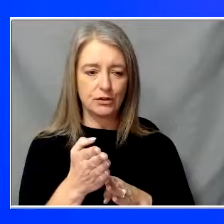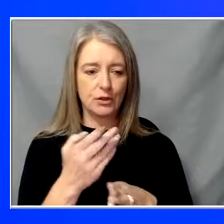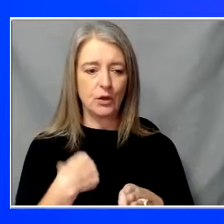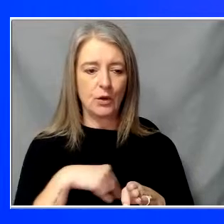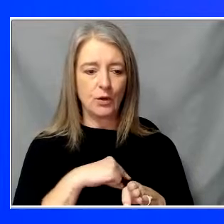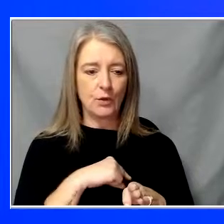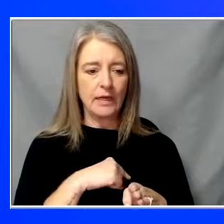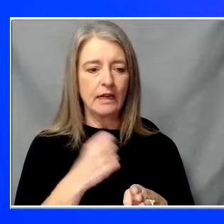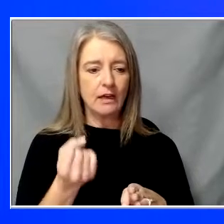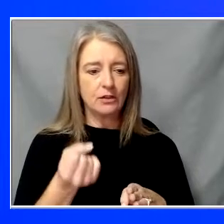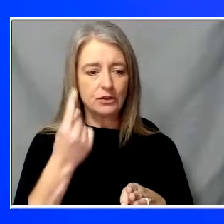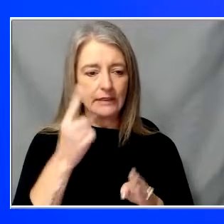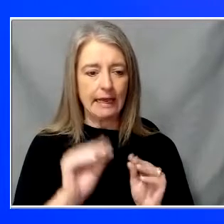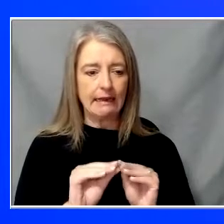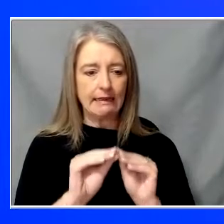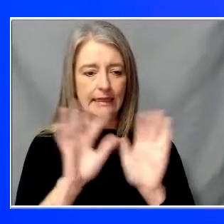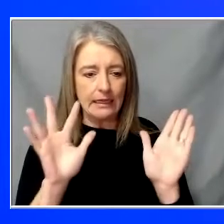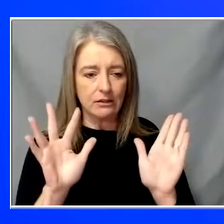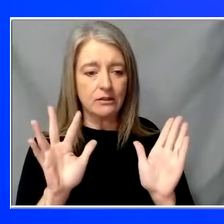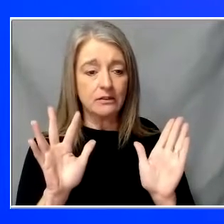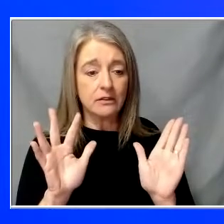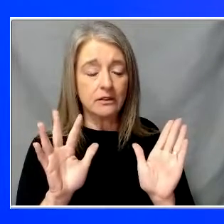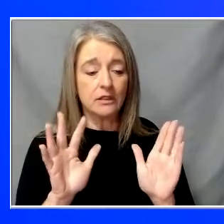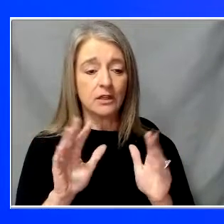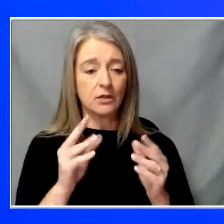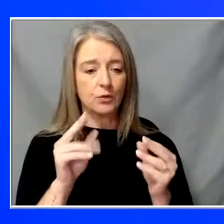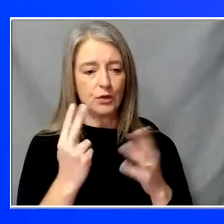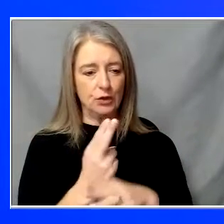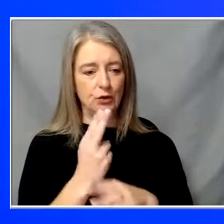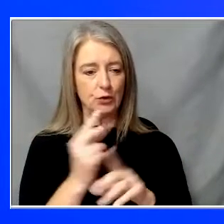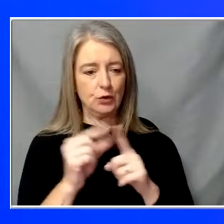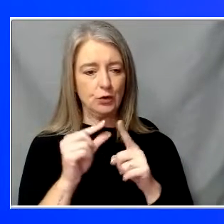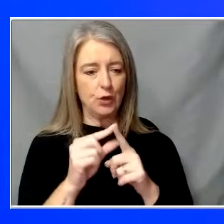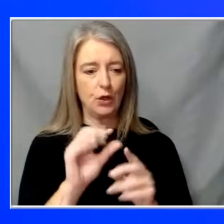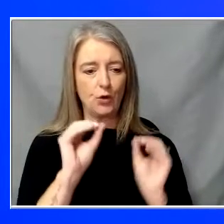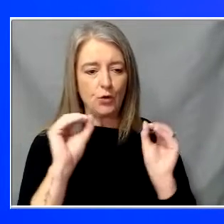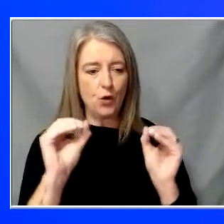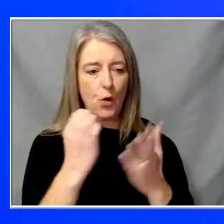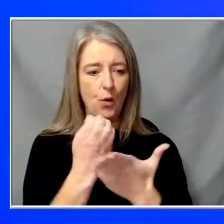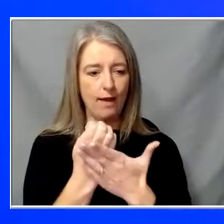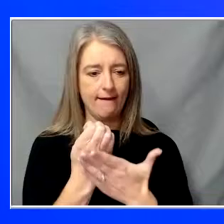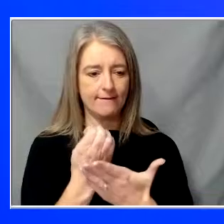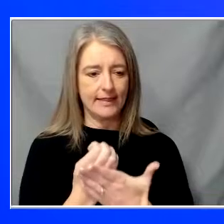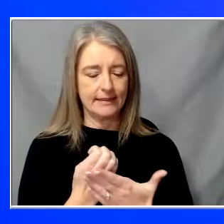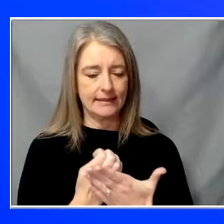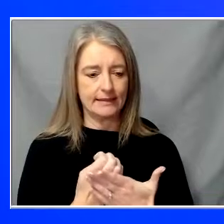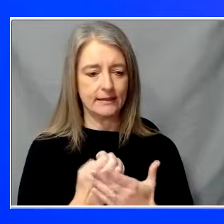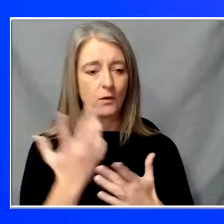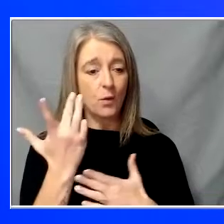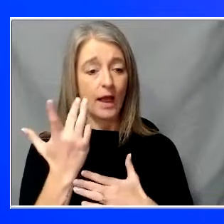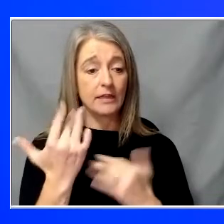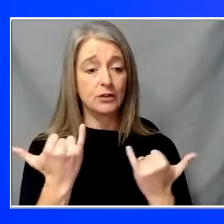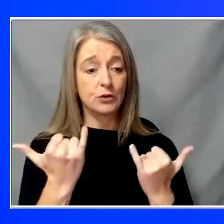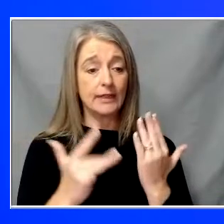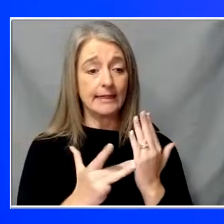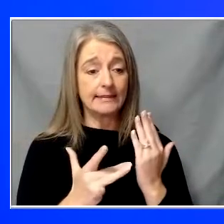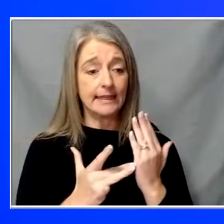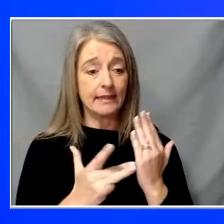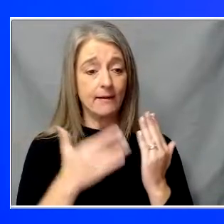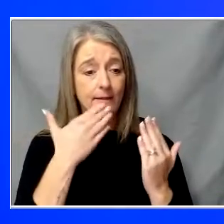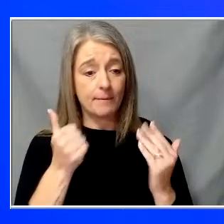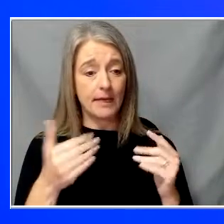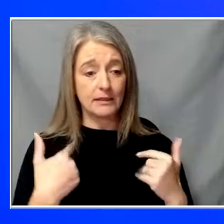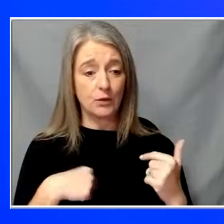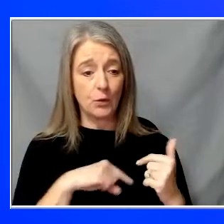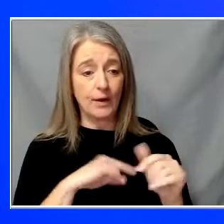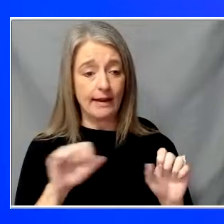understand clearly, we use the no evidence disease. No evidence means by today's technology is the best we can do and